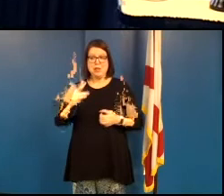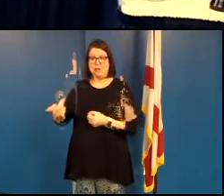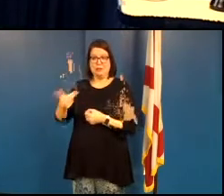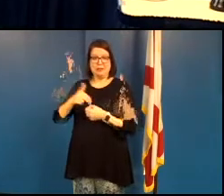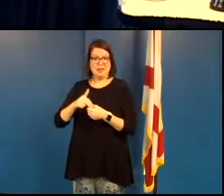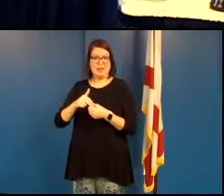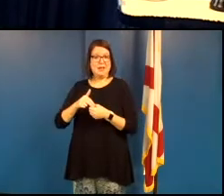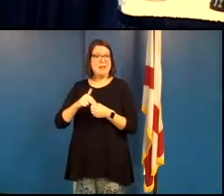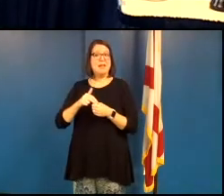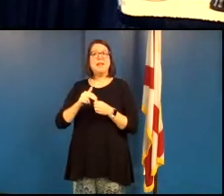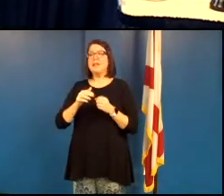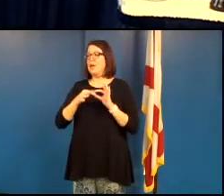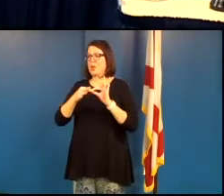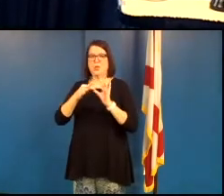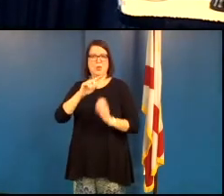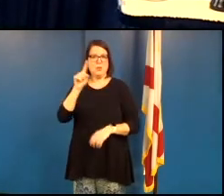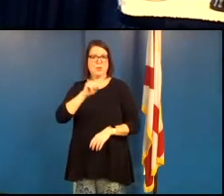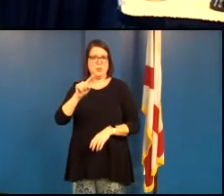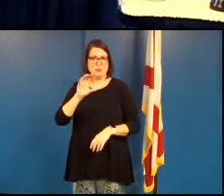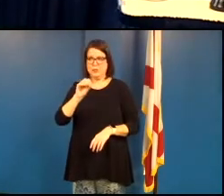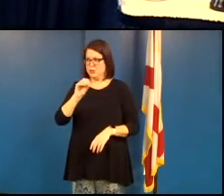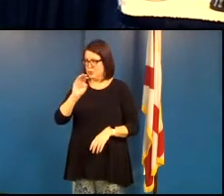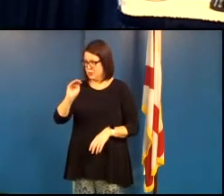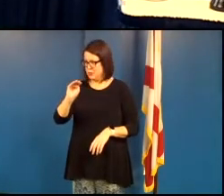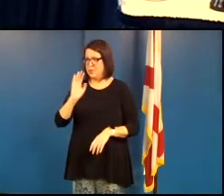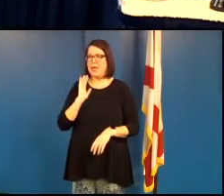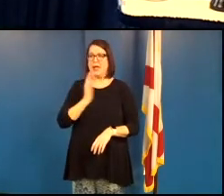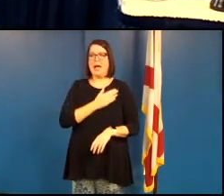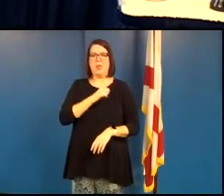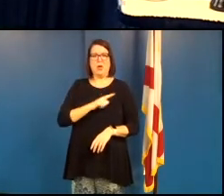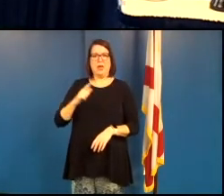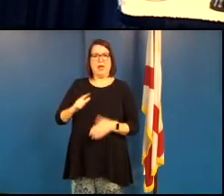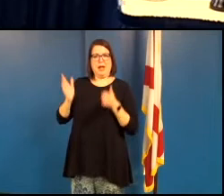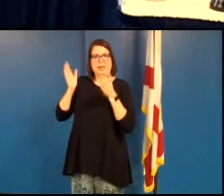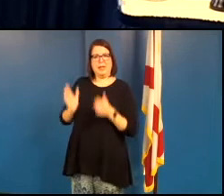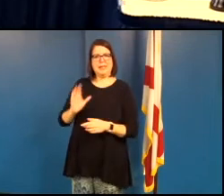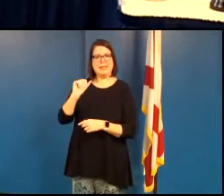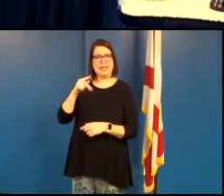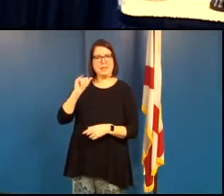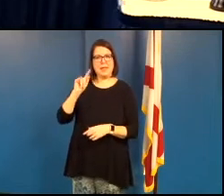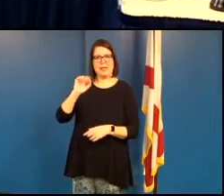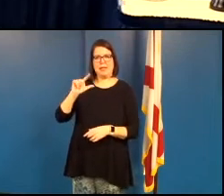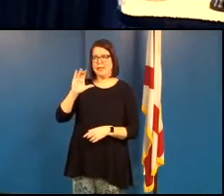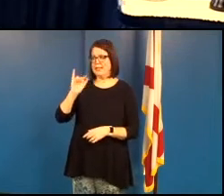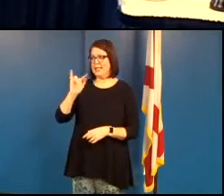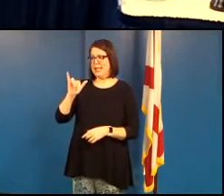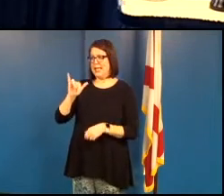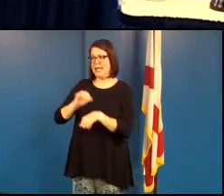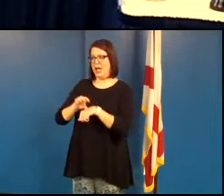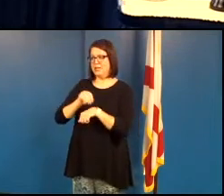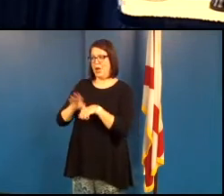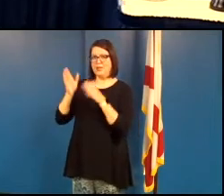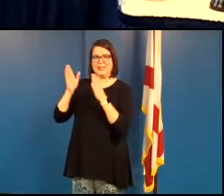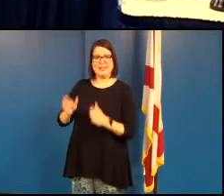meeting here update with our lobbyist, Capital City Consulting in Tallahassee on a very busy